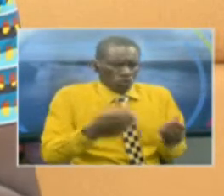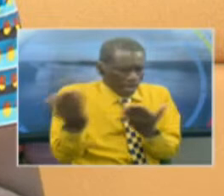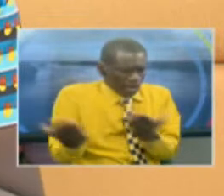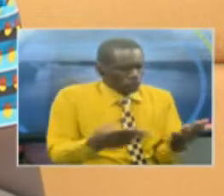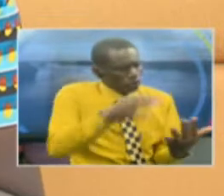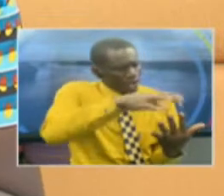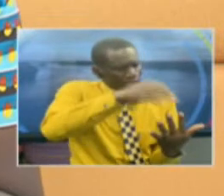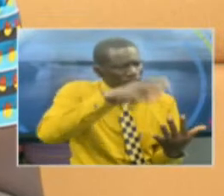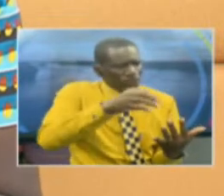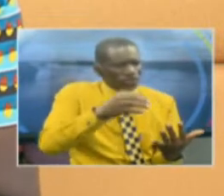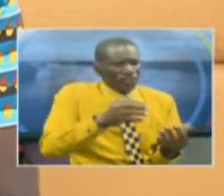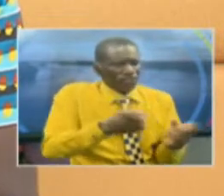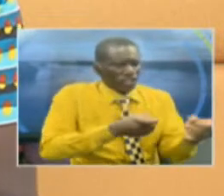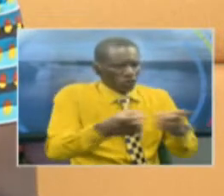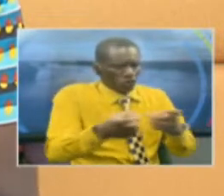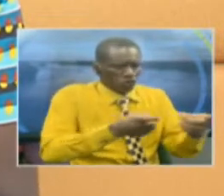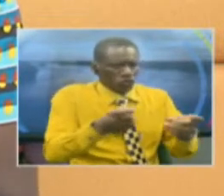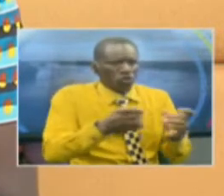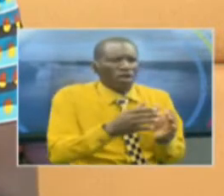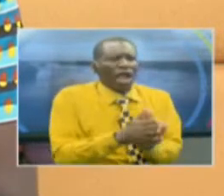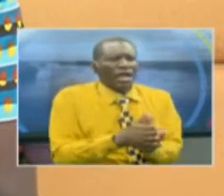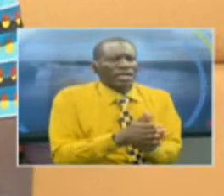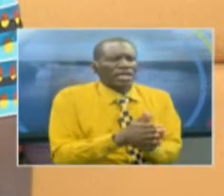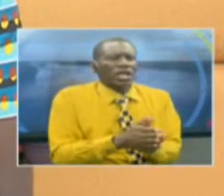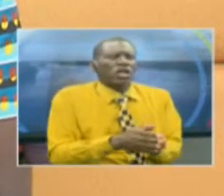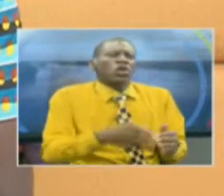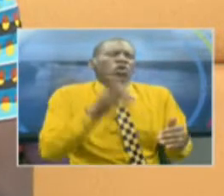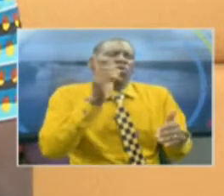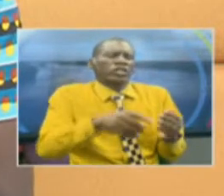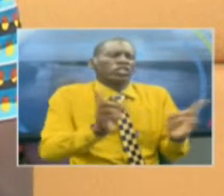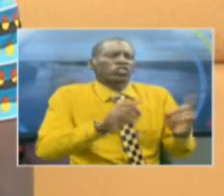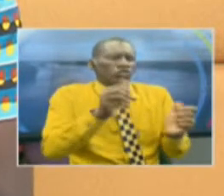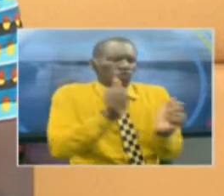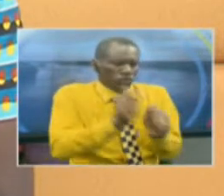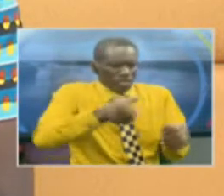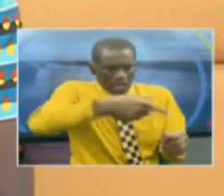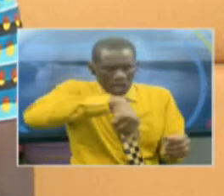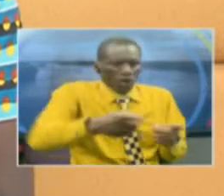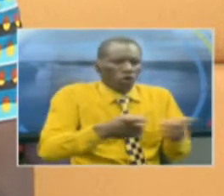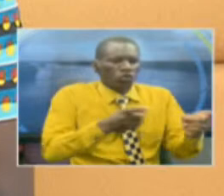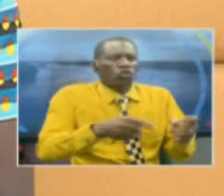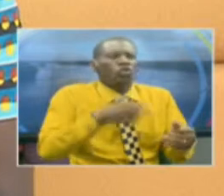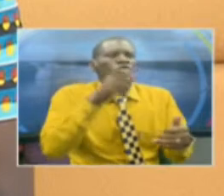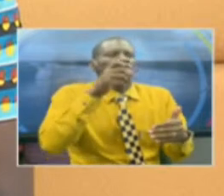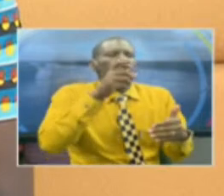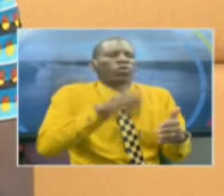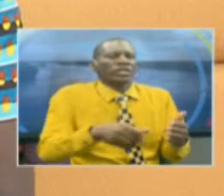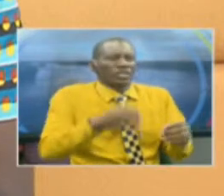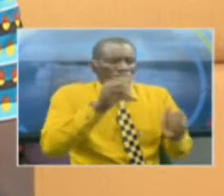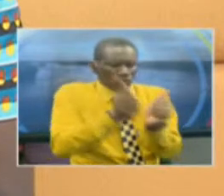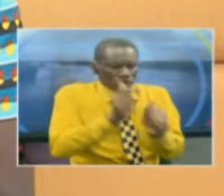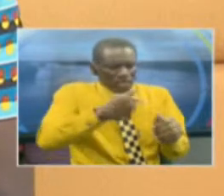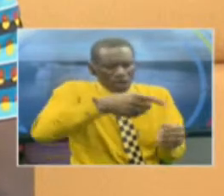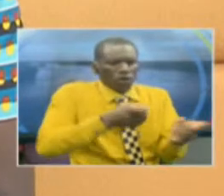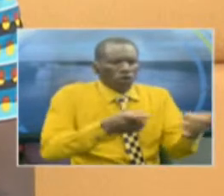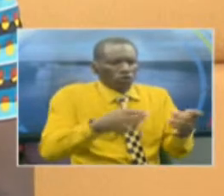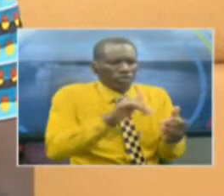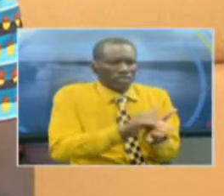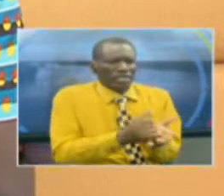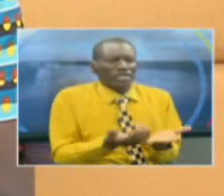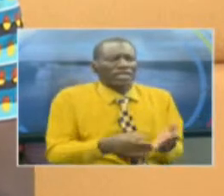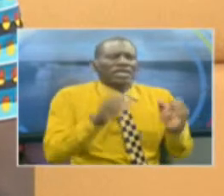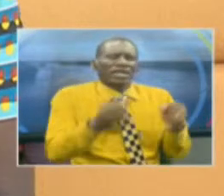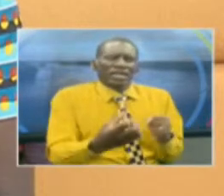circle of control and the circle that is not within our control. And what is within our control is, can I fix